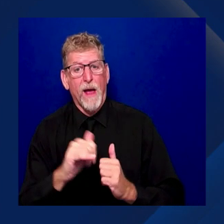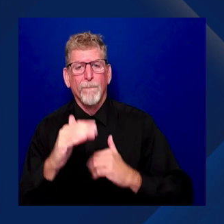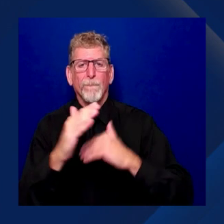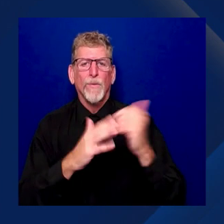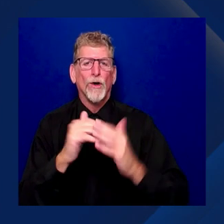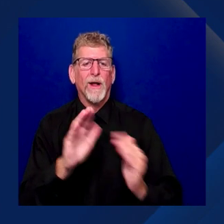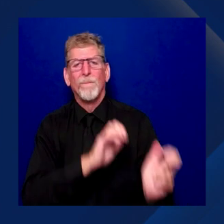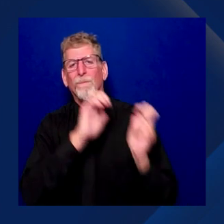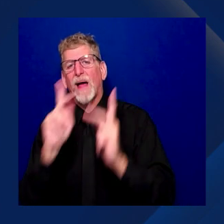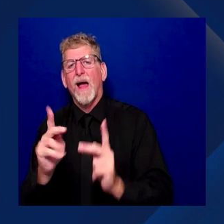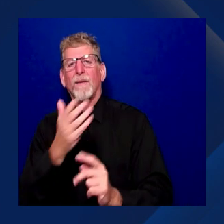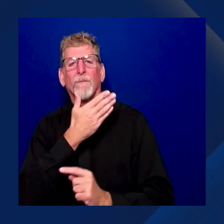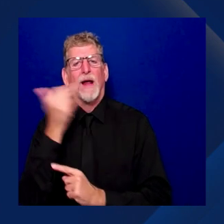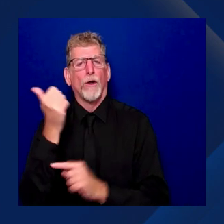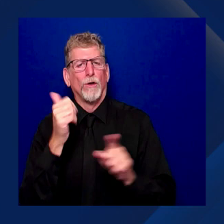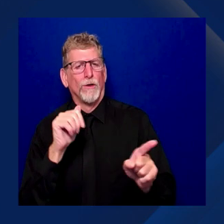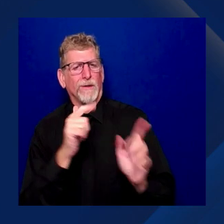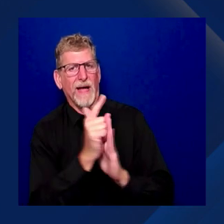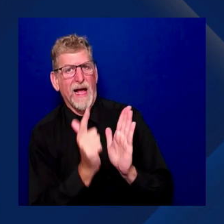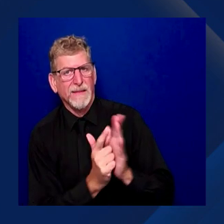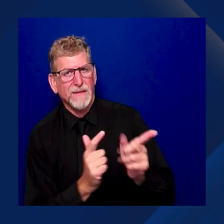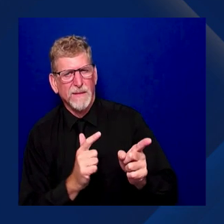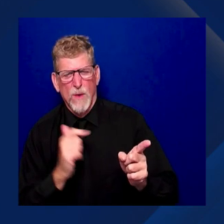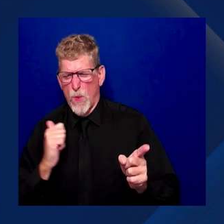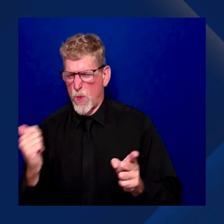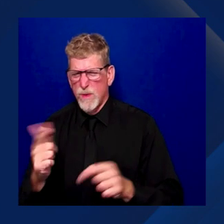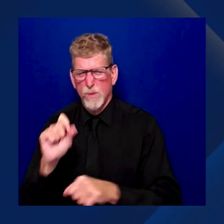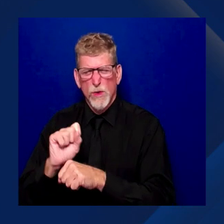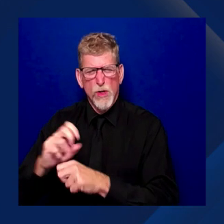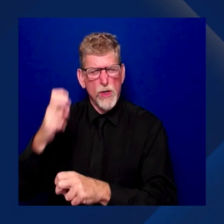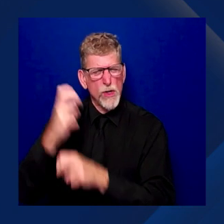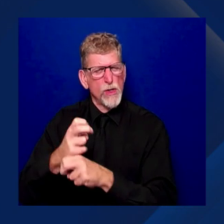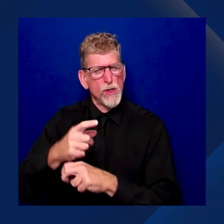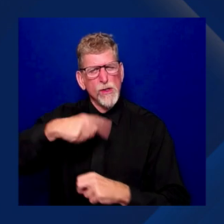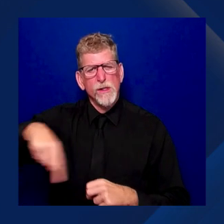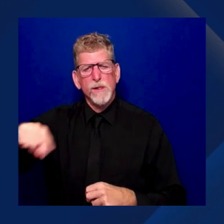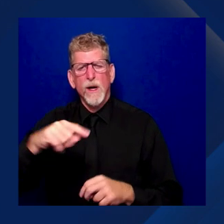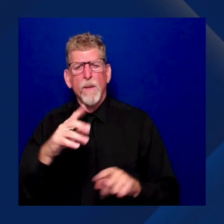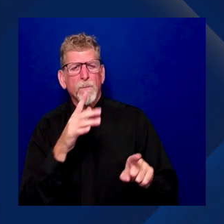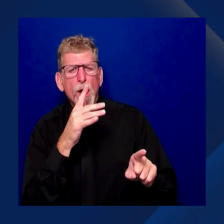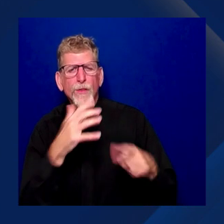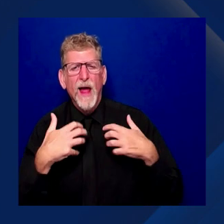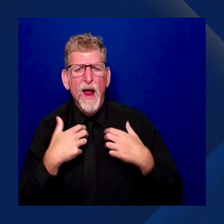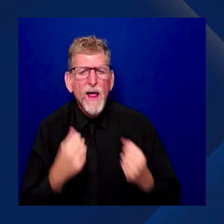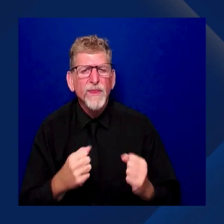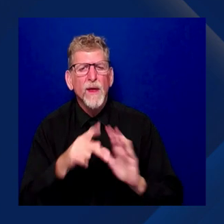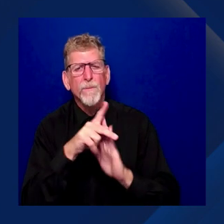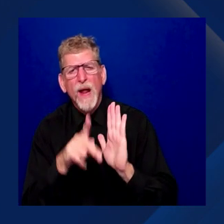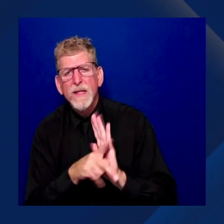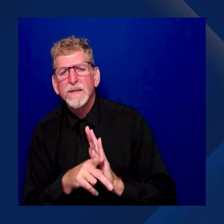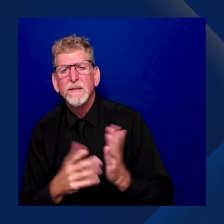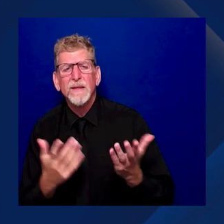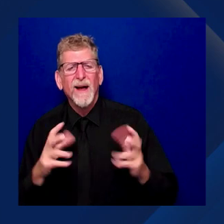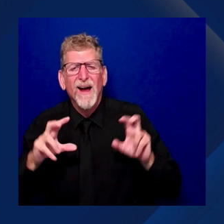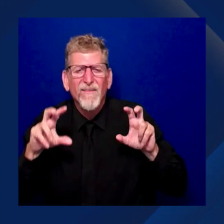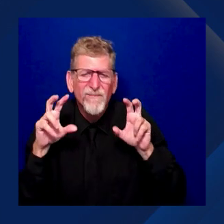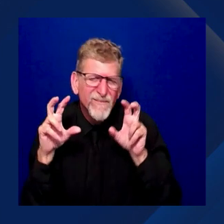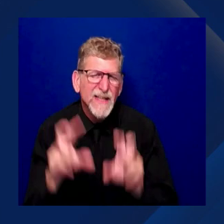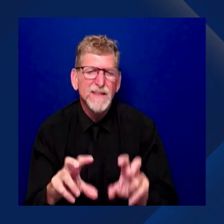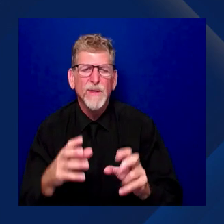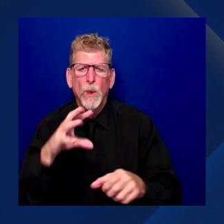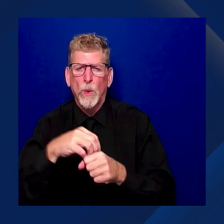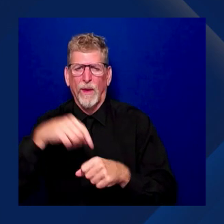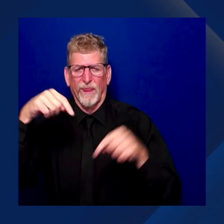maternal health policies and investments are included in this bill. And I know we're looking forward to the positive impact